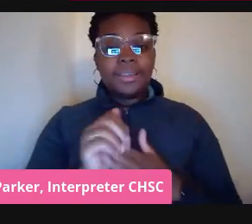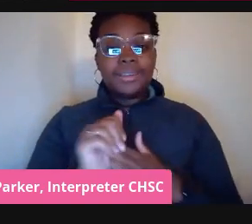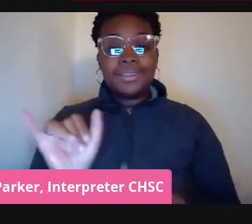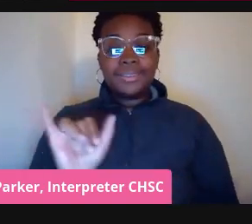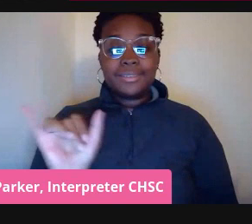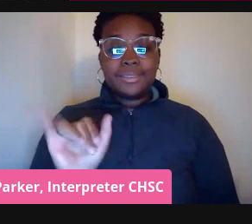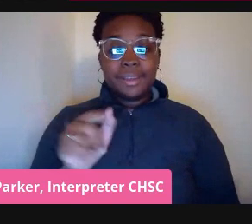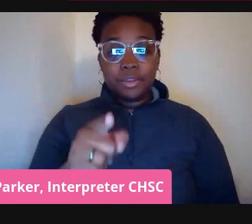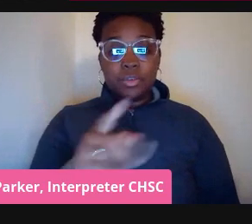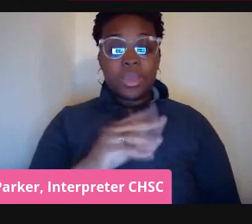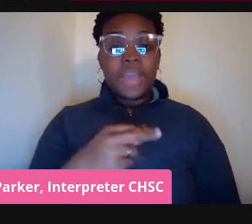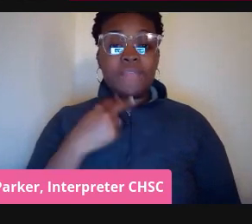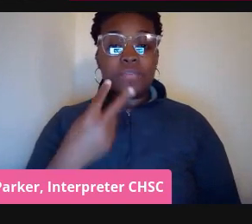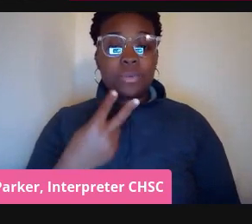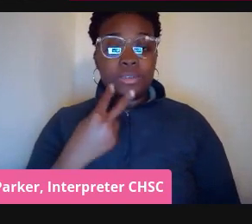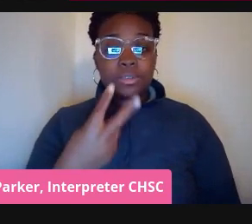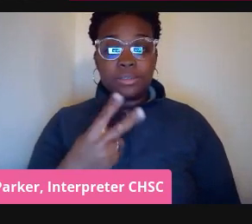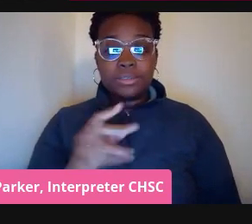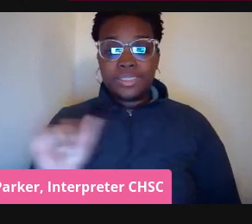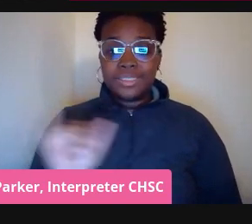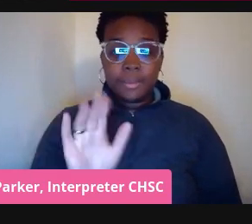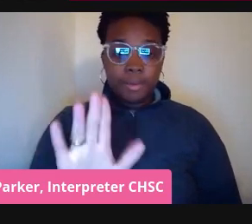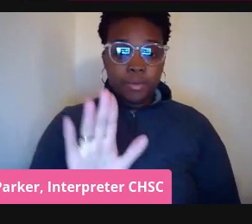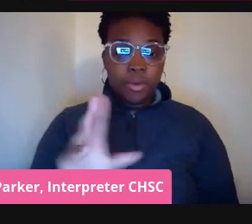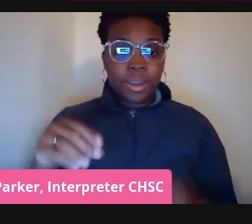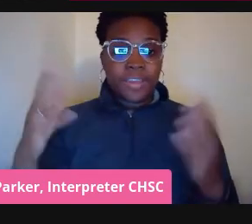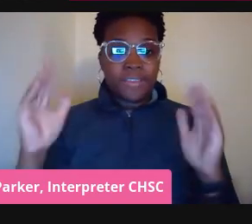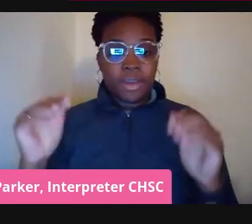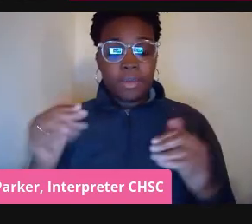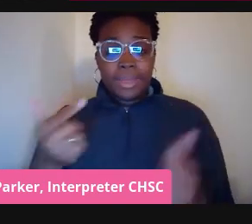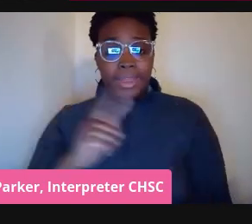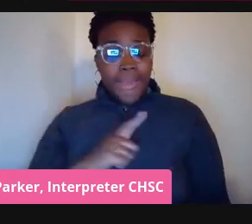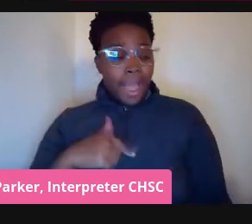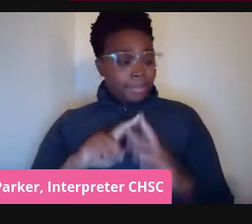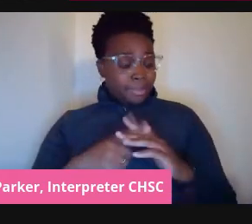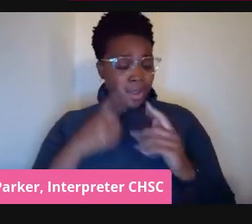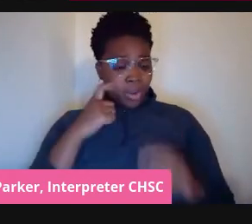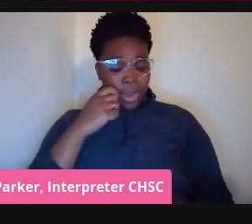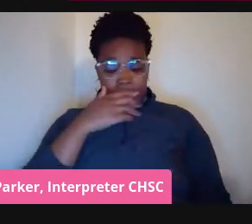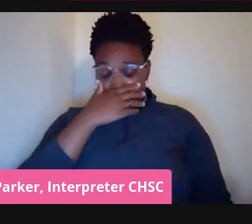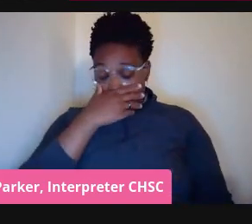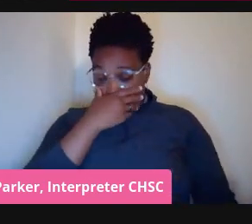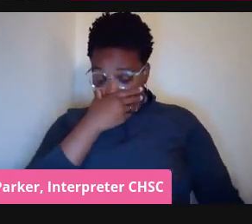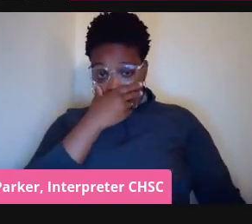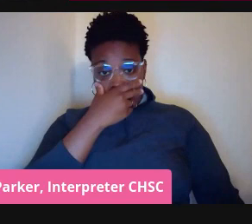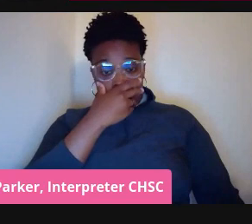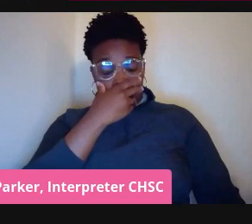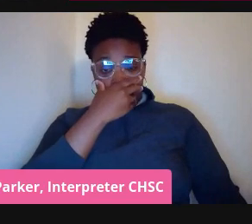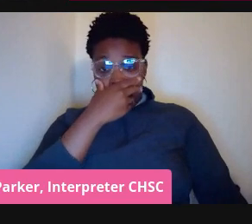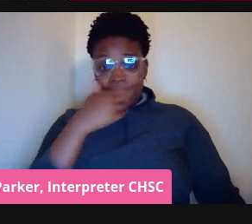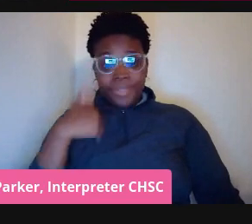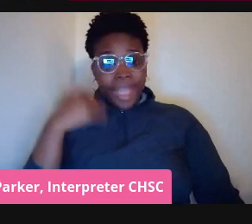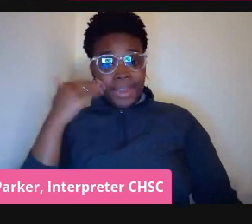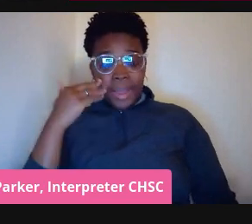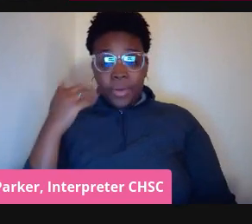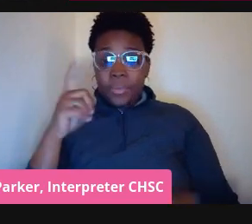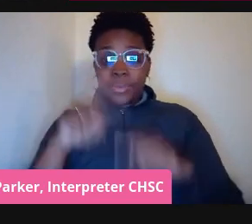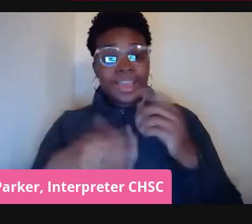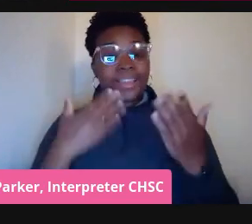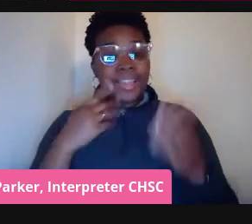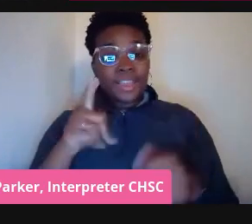yours that give us hope. And now I'm going to start crying. I really cannot thank you enough